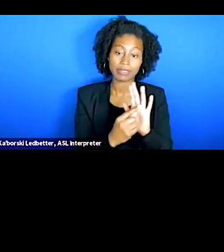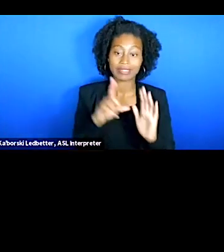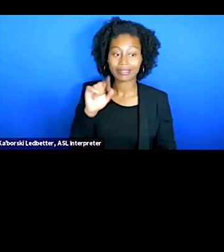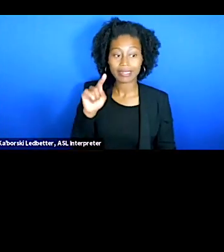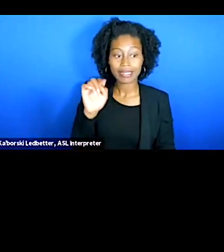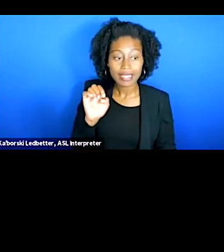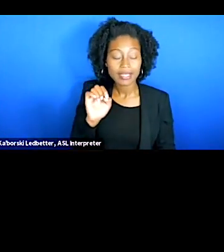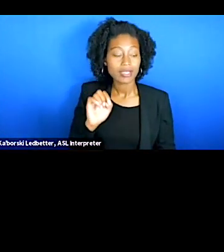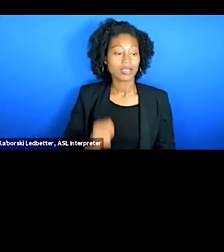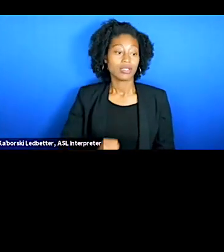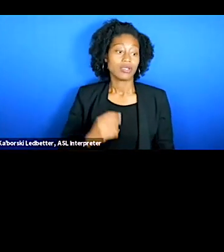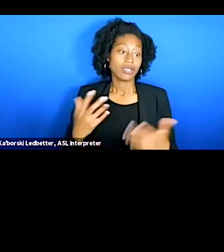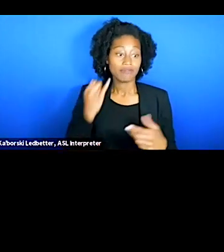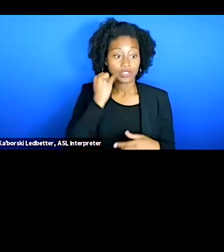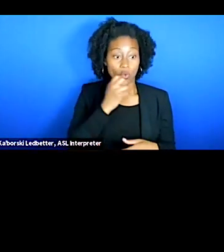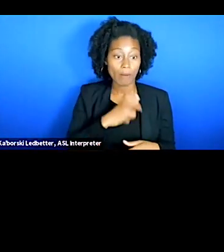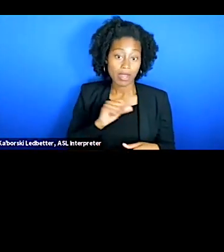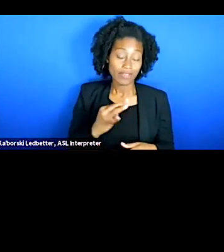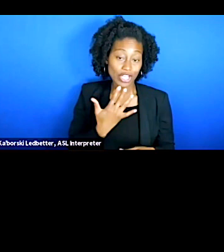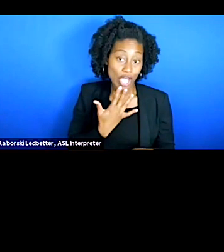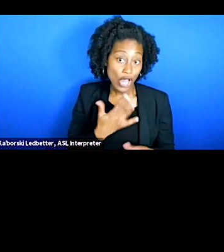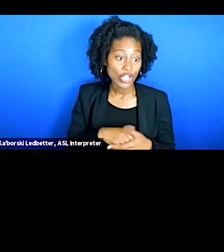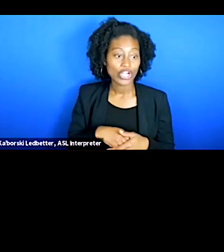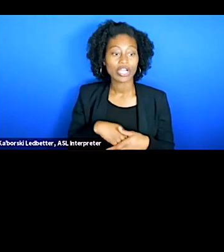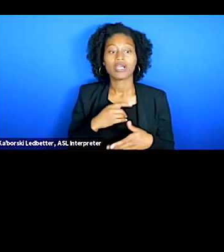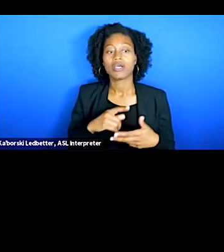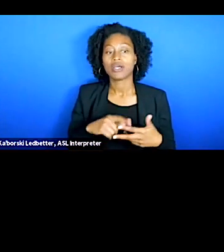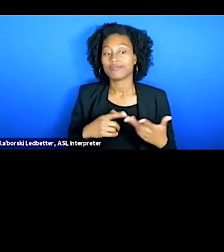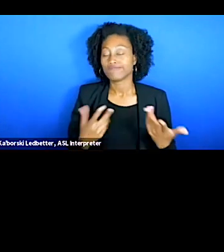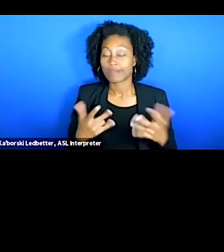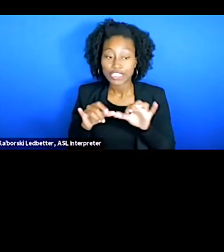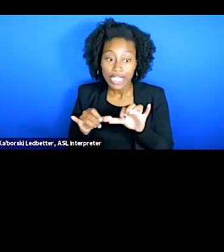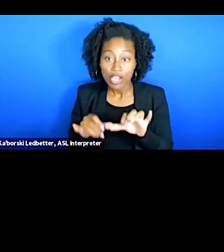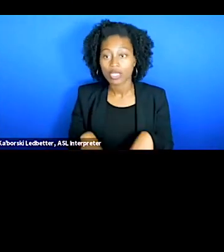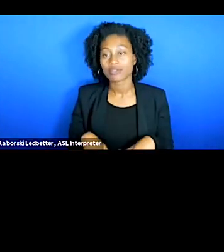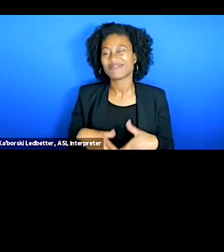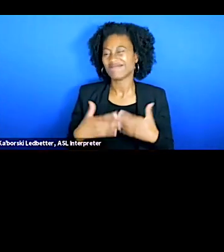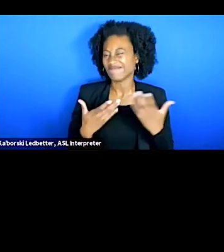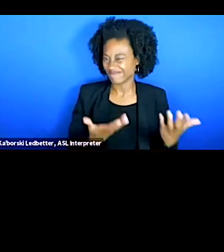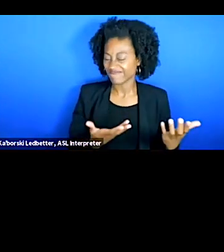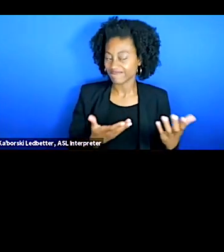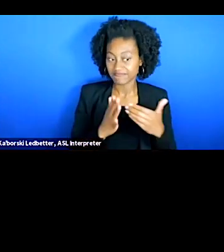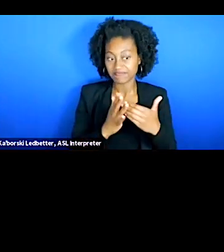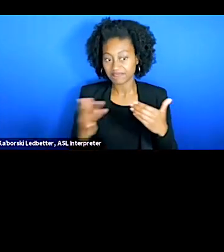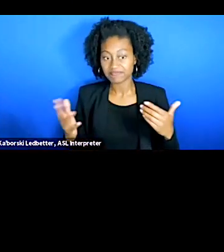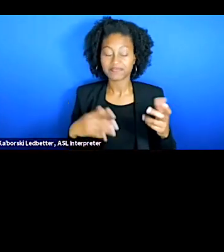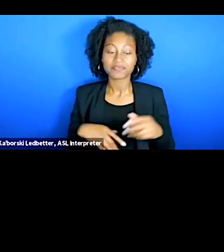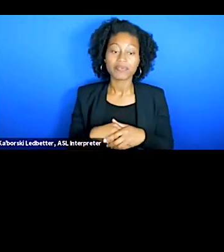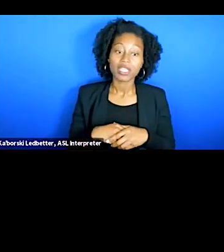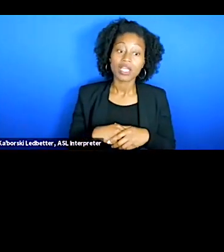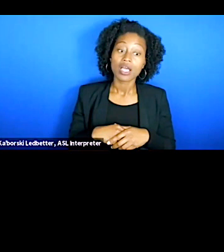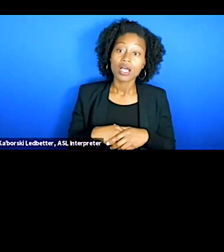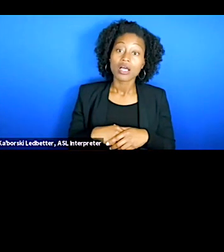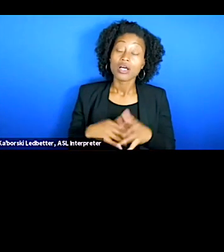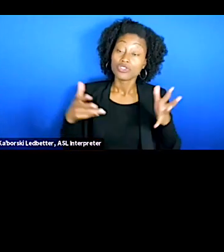piece is on women of color, and whether it's on engineering. The rest of the literature that